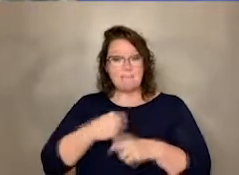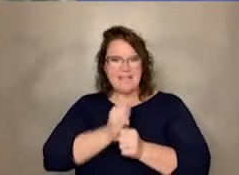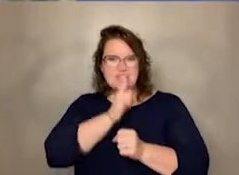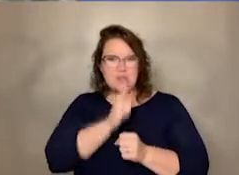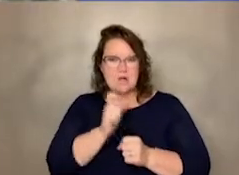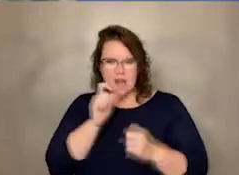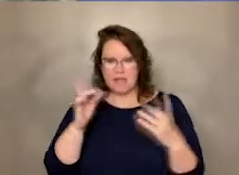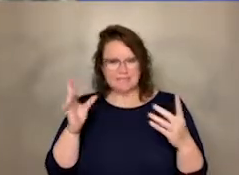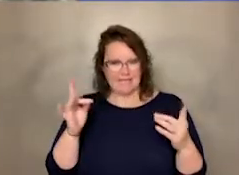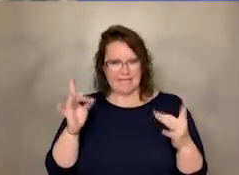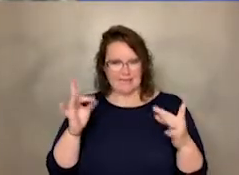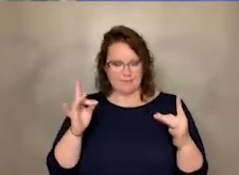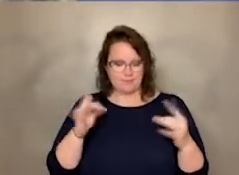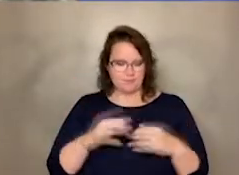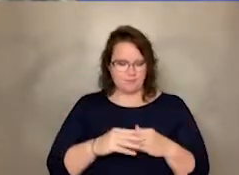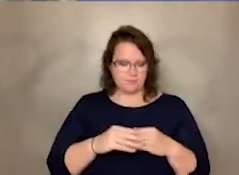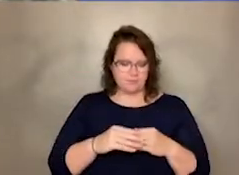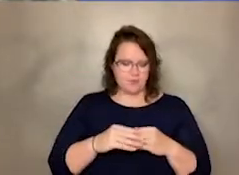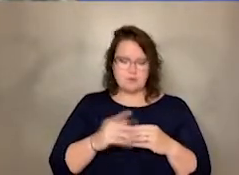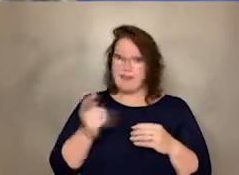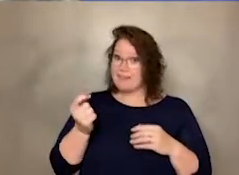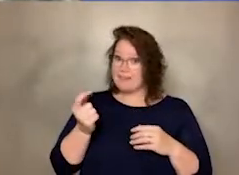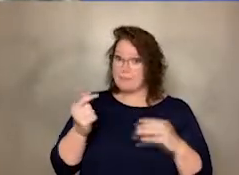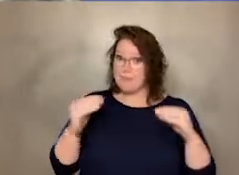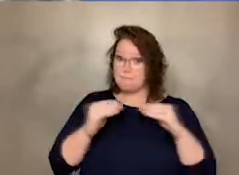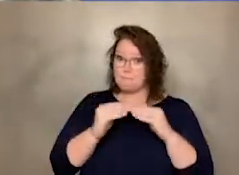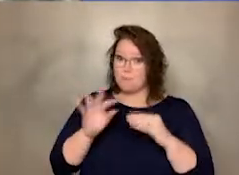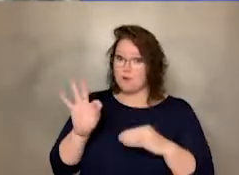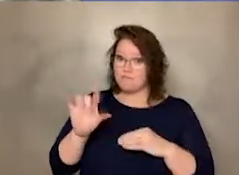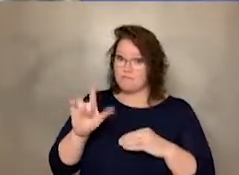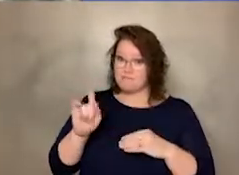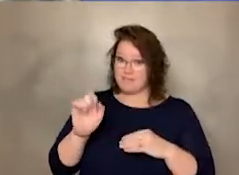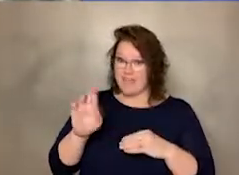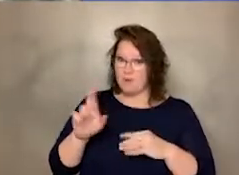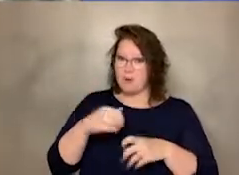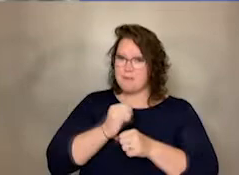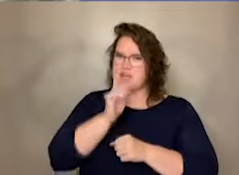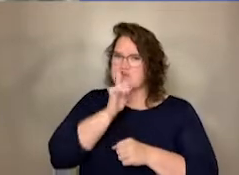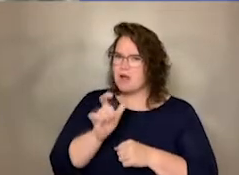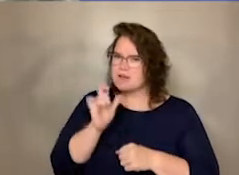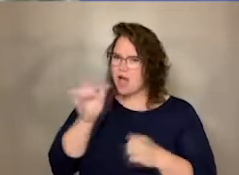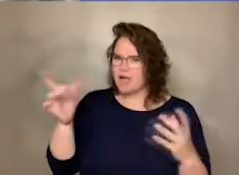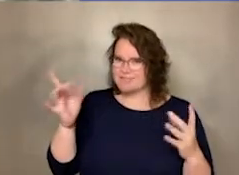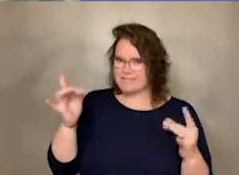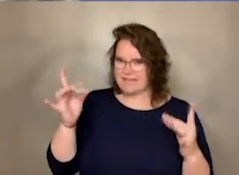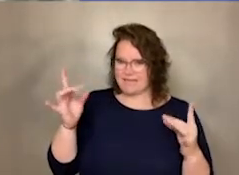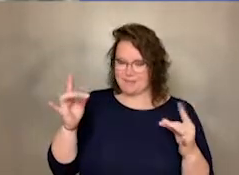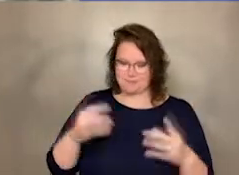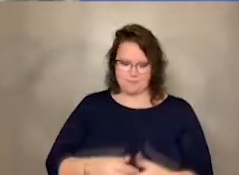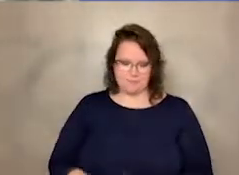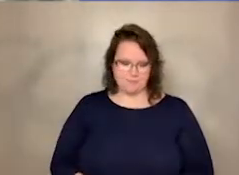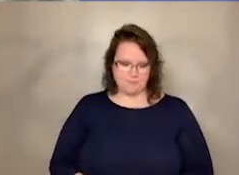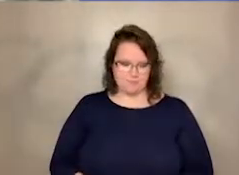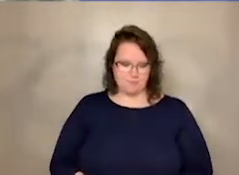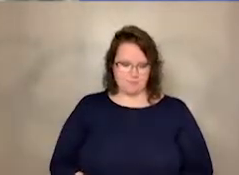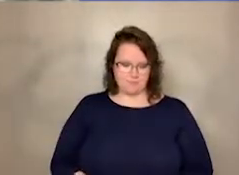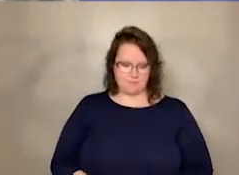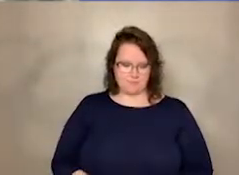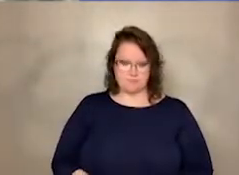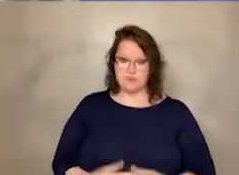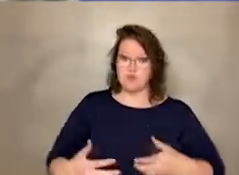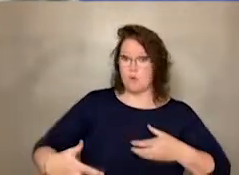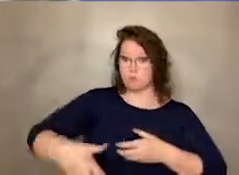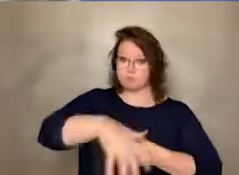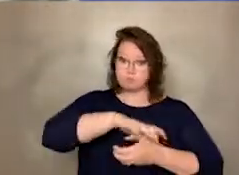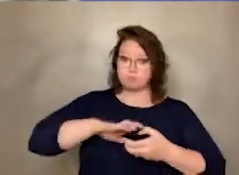anymore. So we're going to use more flour to make sure it's not sticky anymore. And you can just cover it with flour